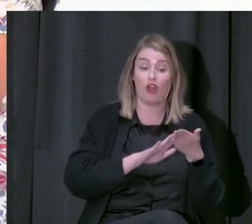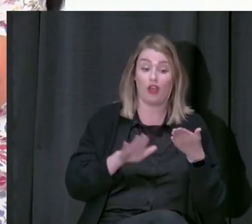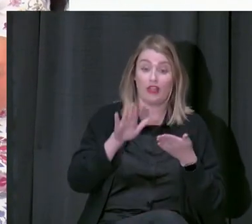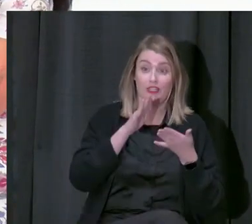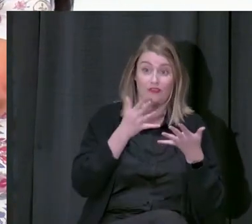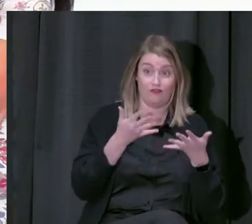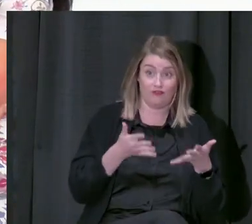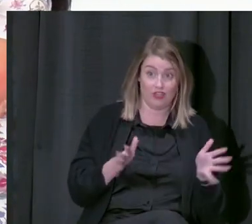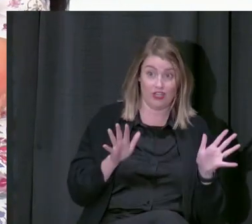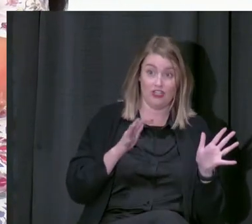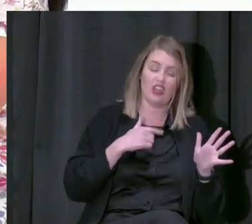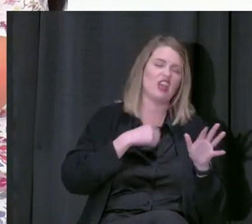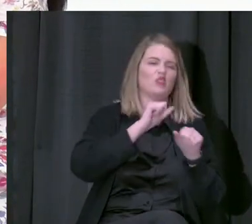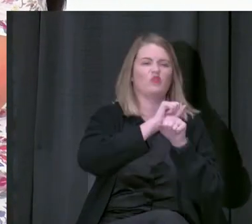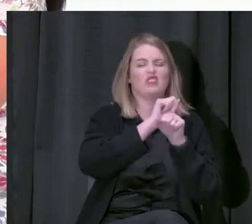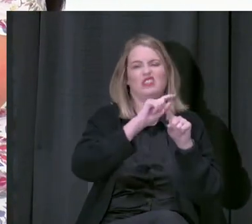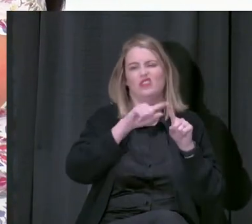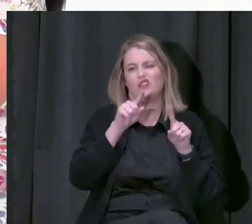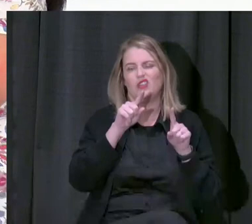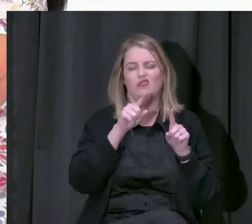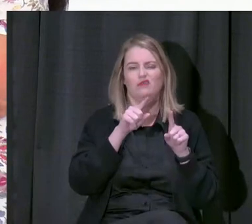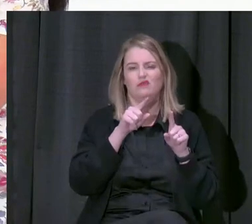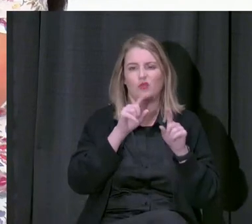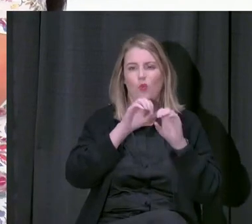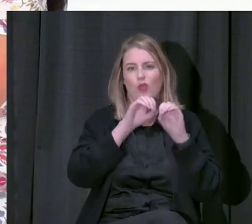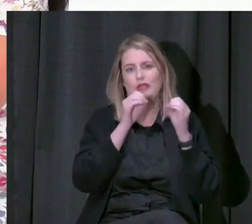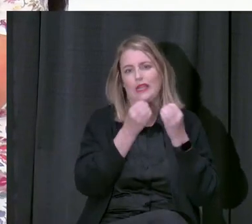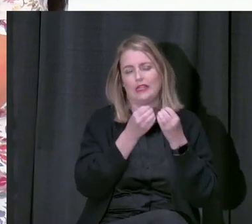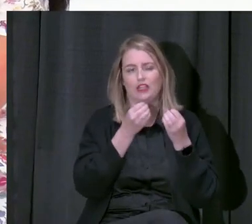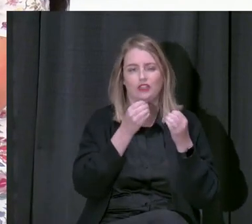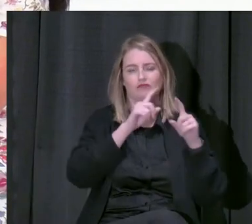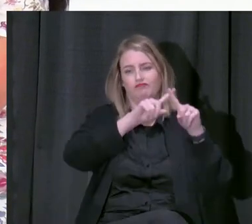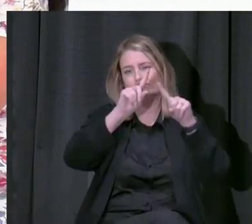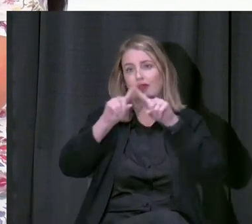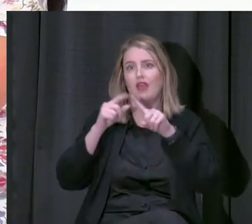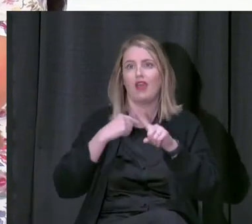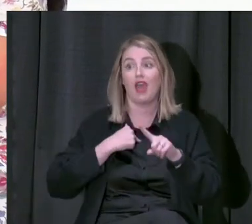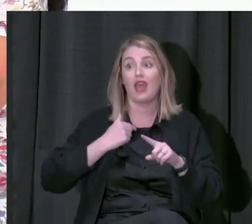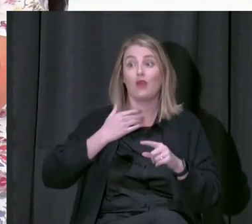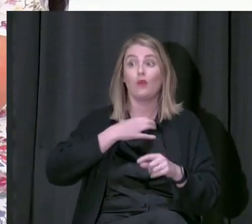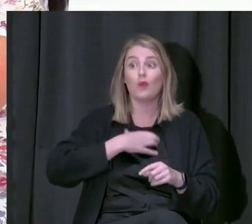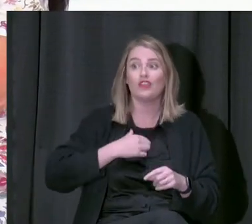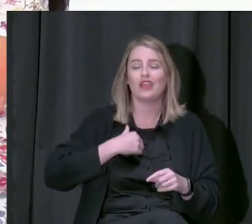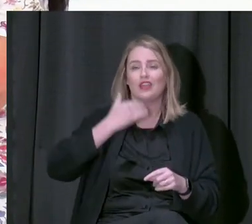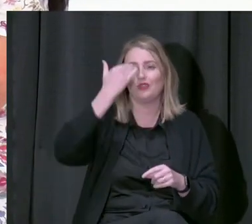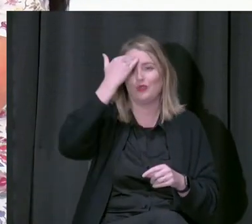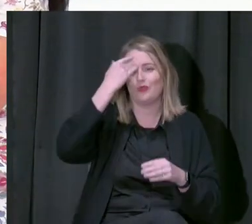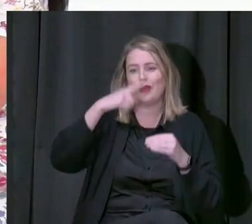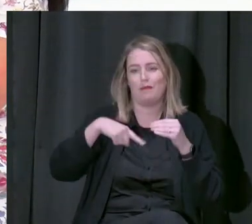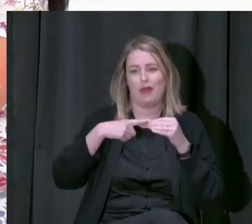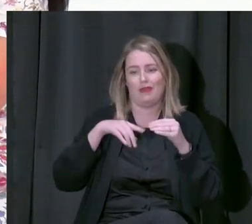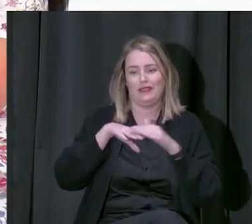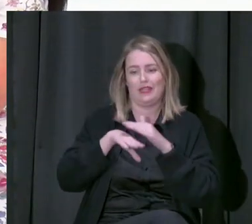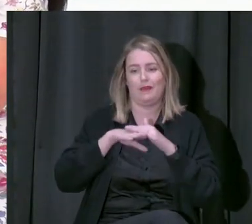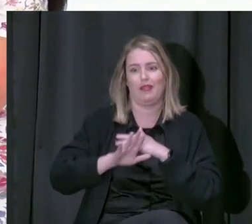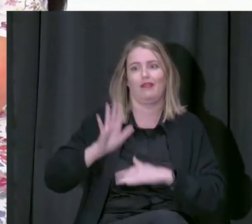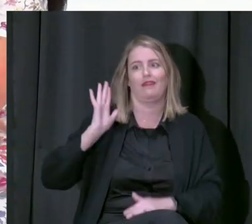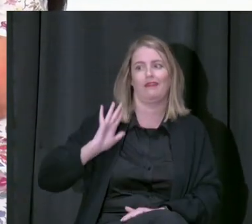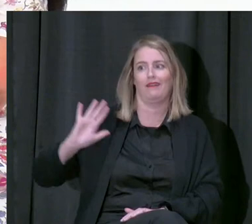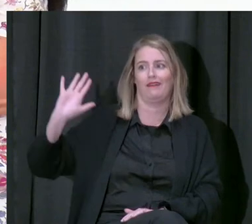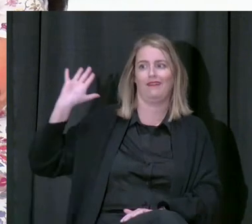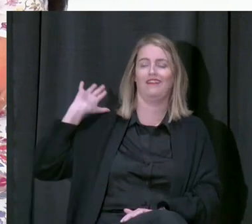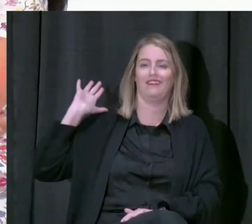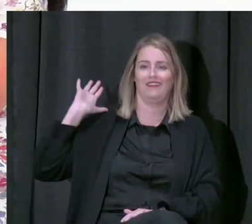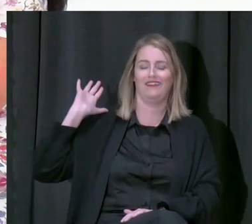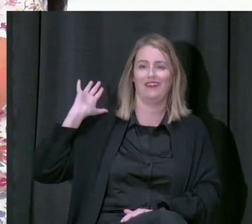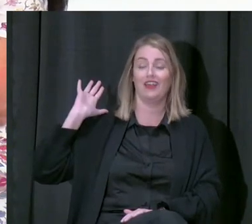and I worked in various organizations, I would have loved to have known about accessibility. So it was a huge wake-up call that I'd